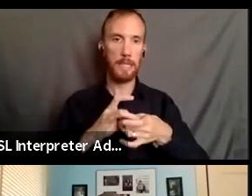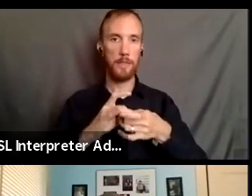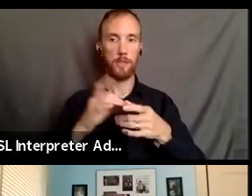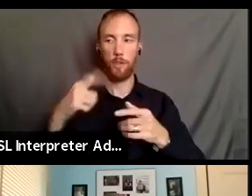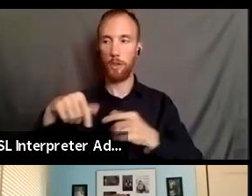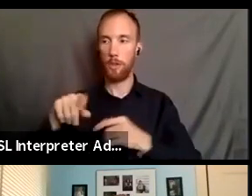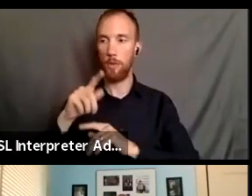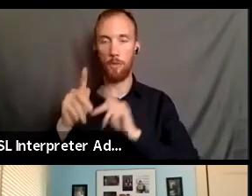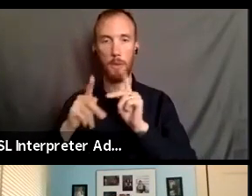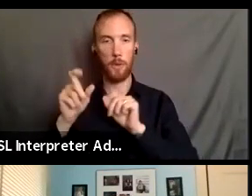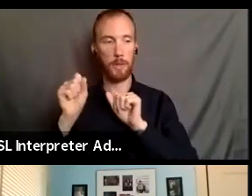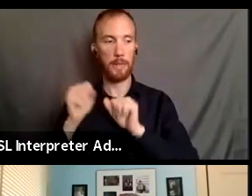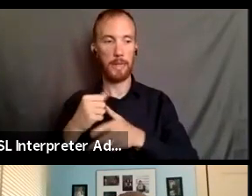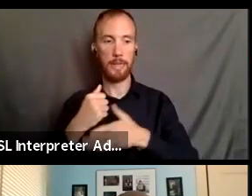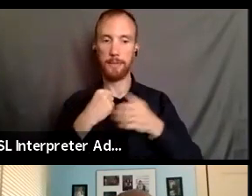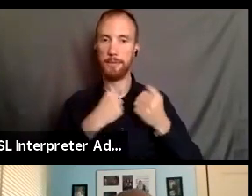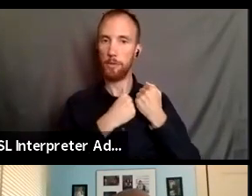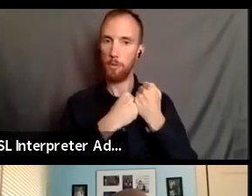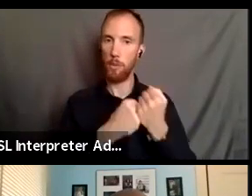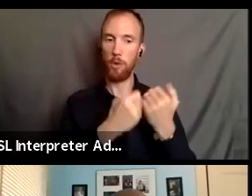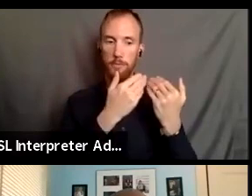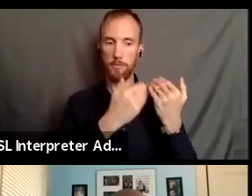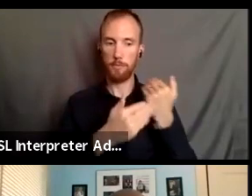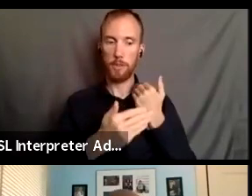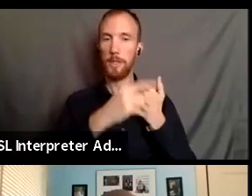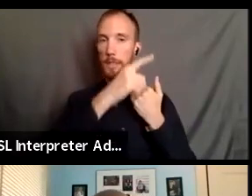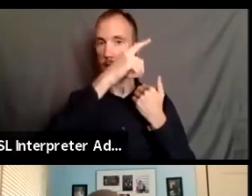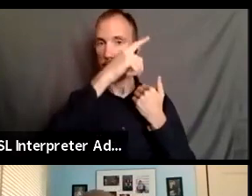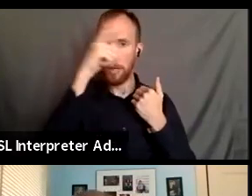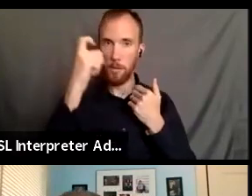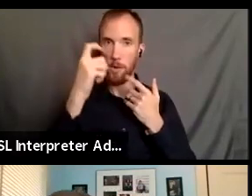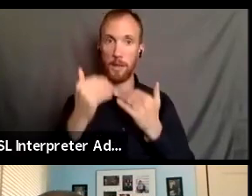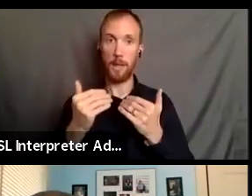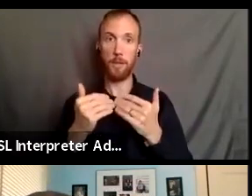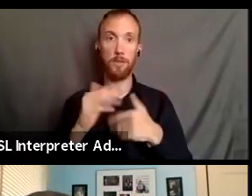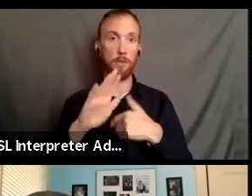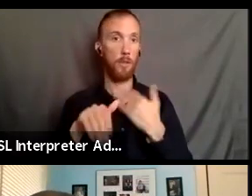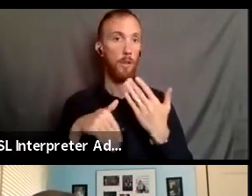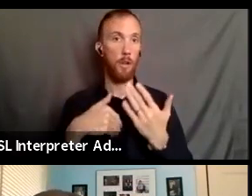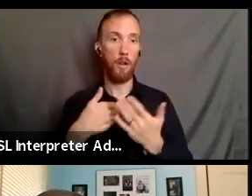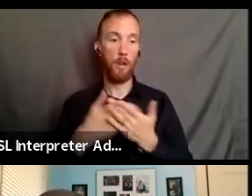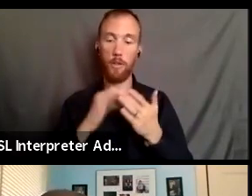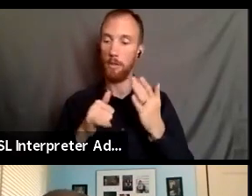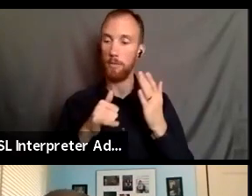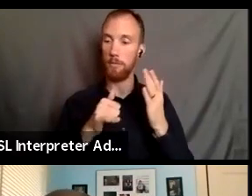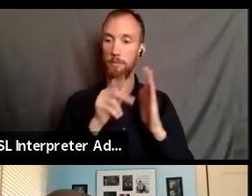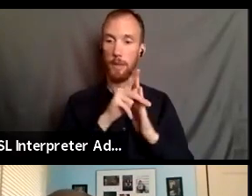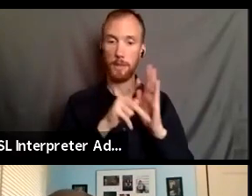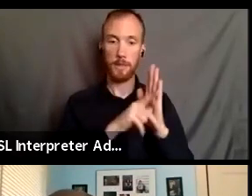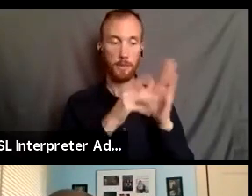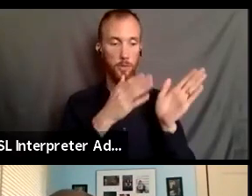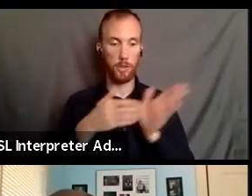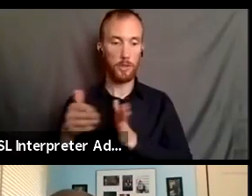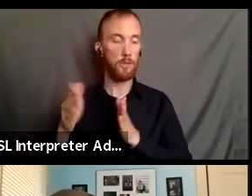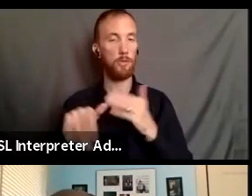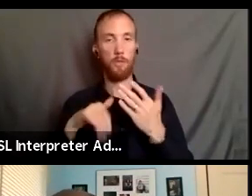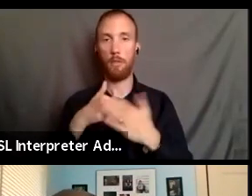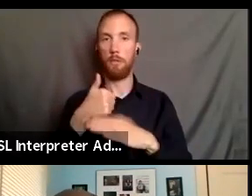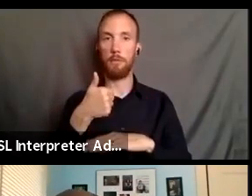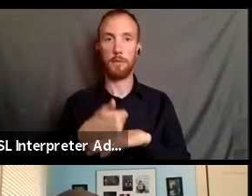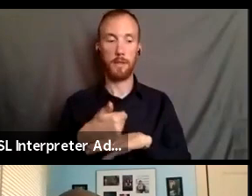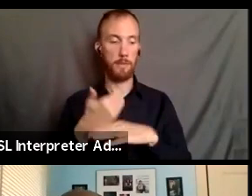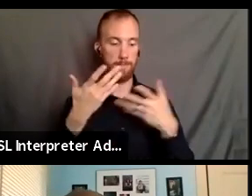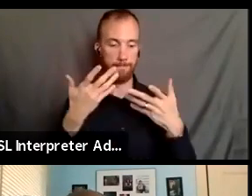and even over the summer and so those supports are still in place those protocols so that our students can receive mentoring and therapy in this